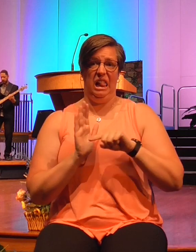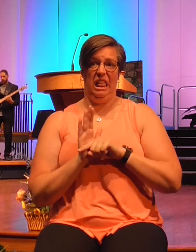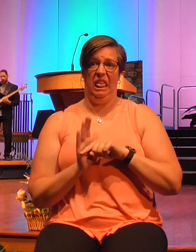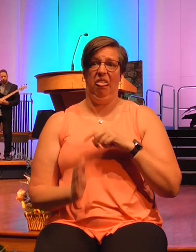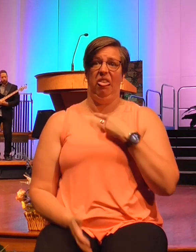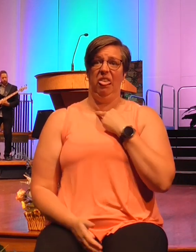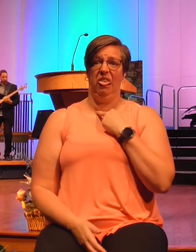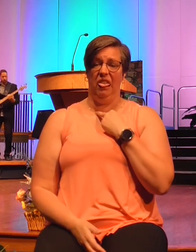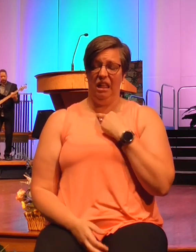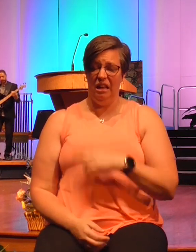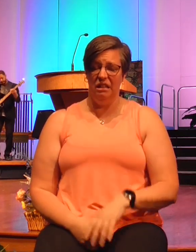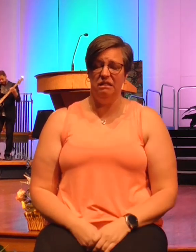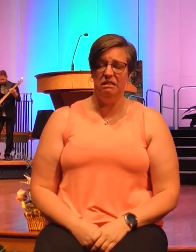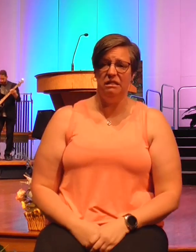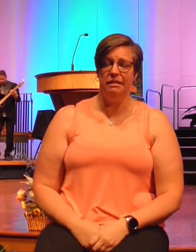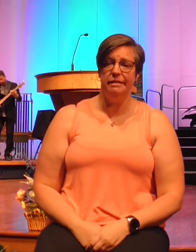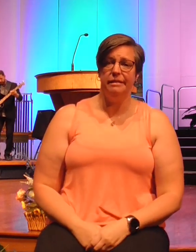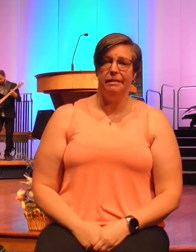chest?